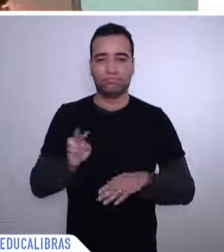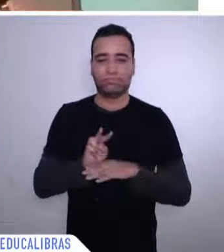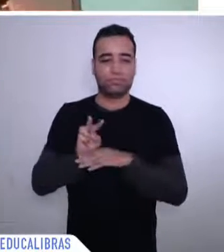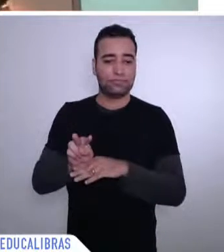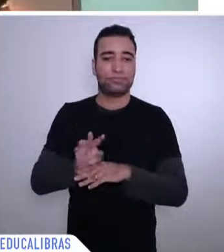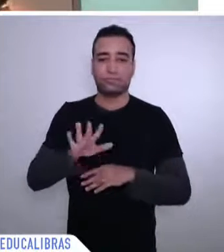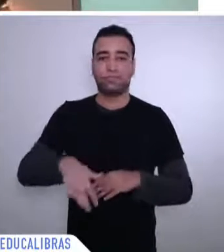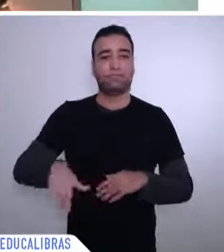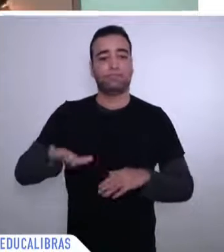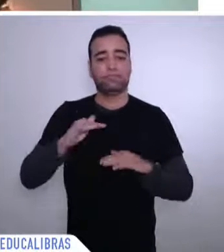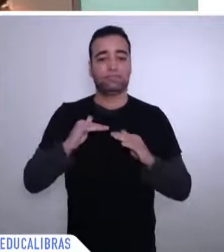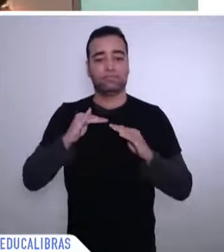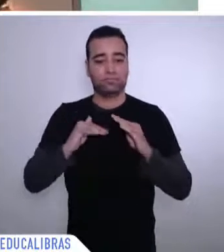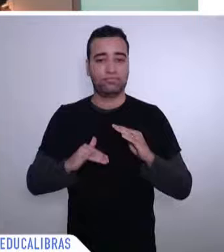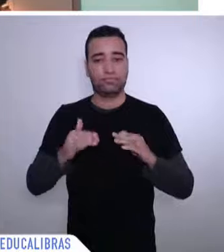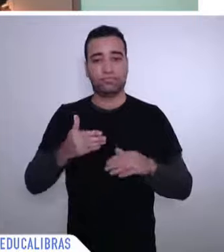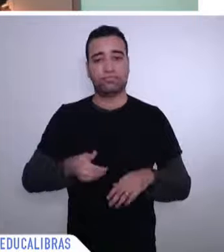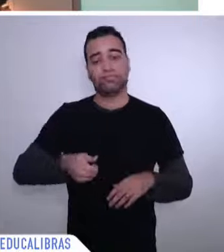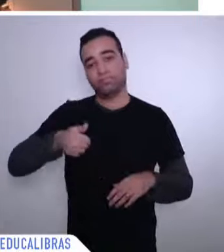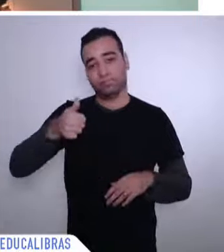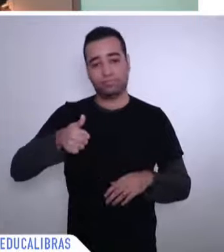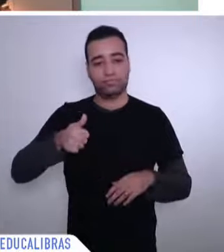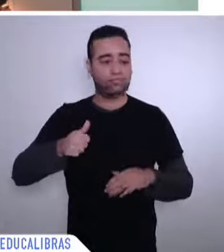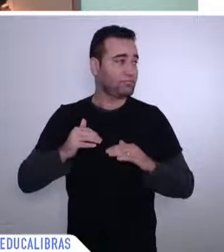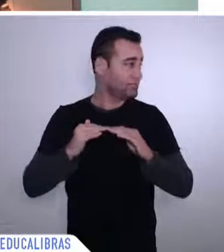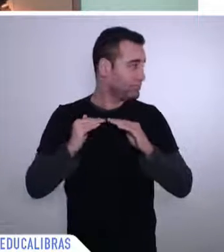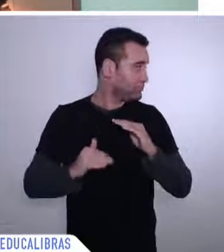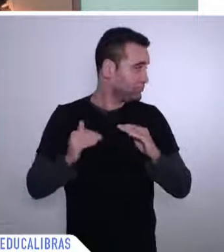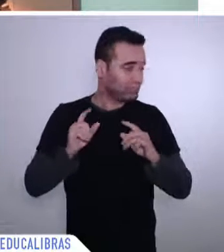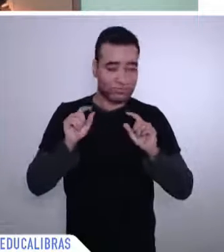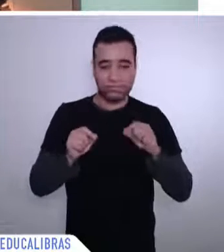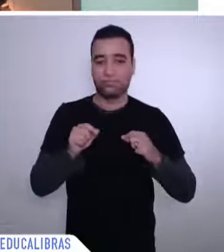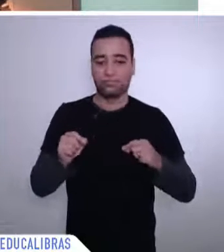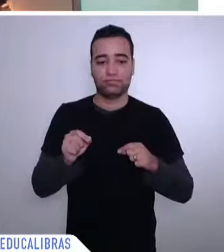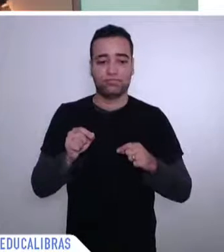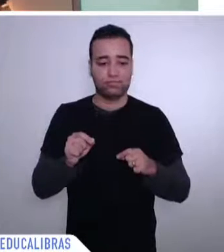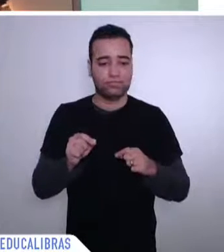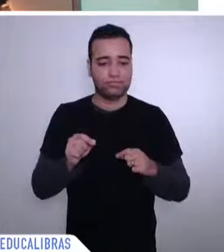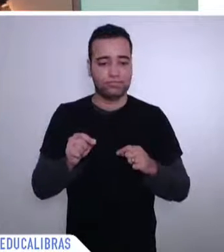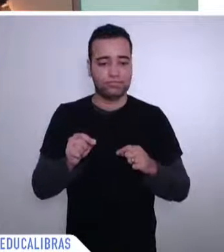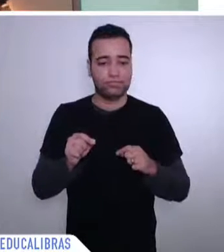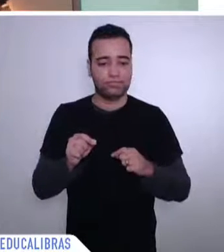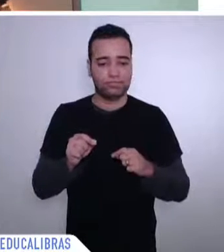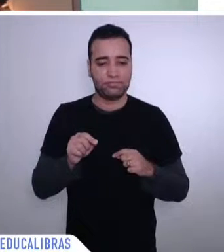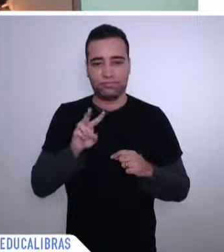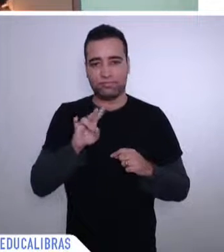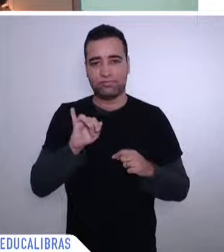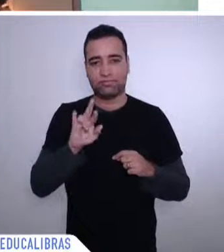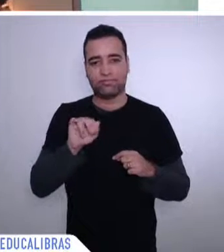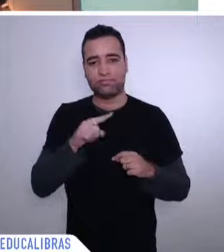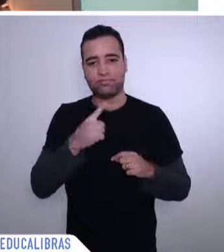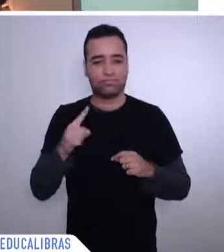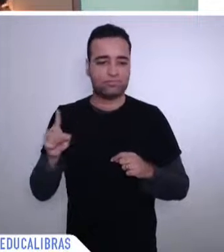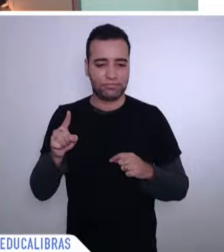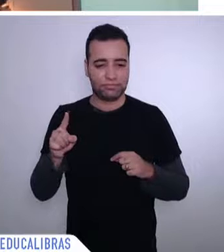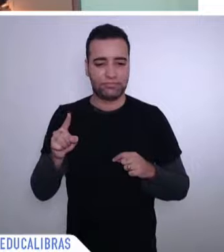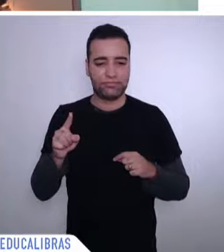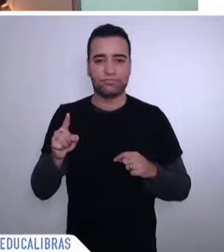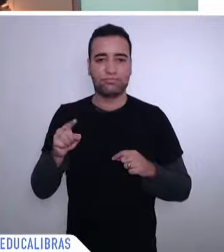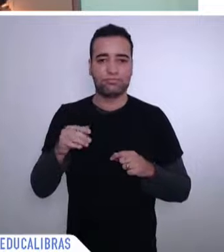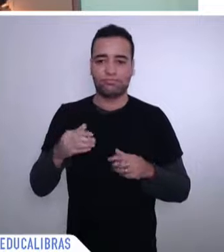The things you borrow from your neighbors. So the best way to live in informality is the